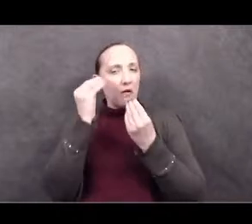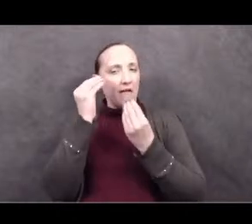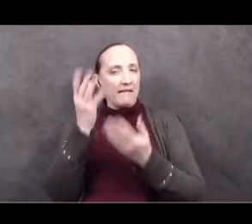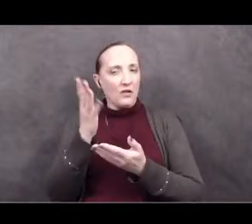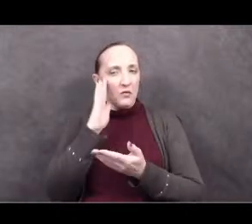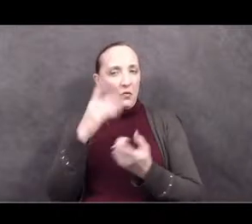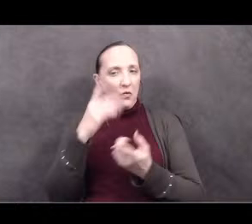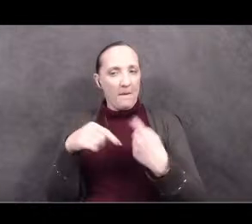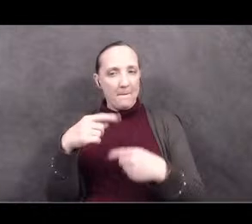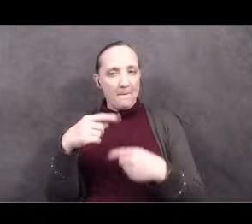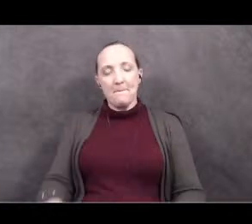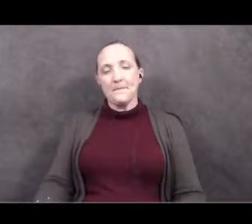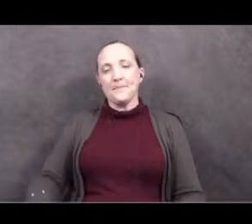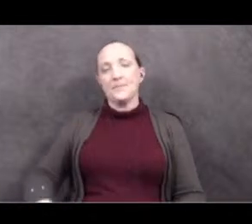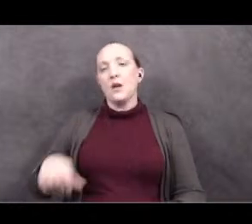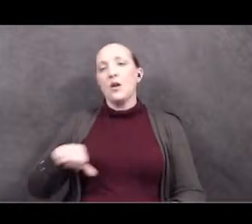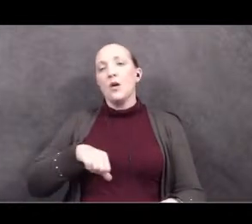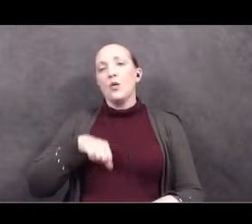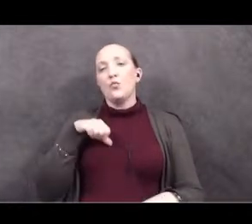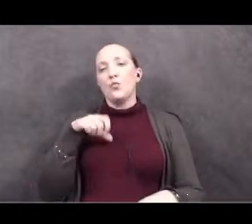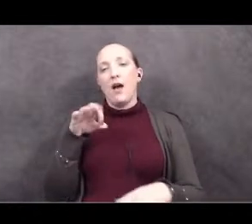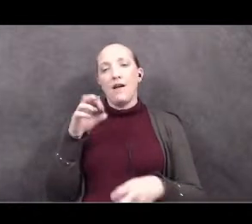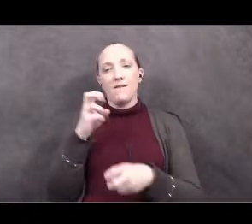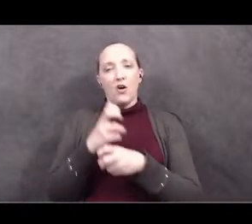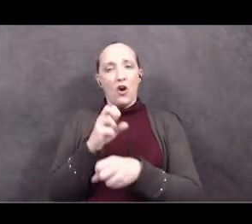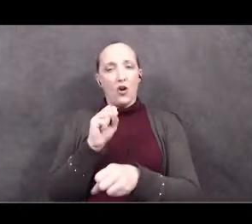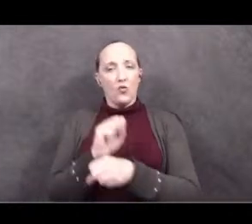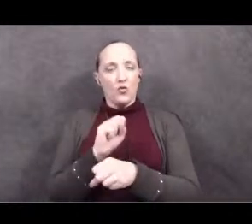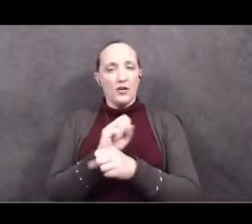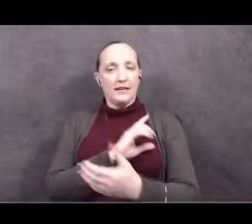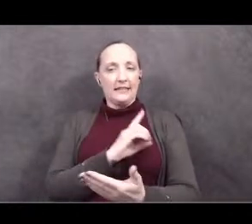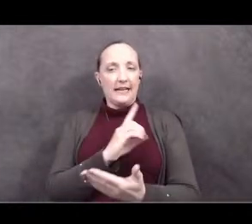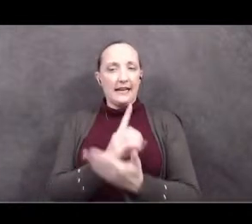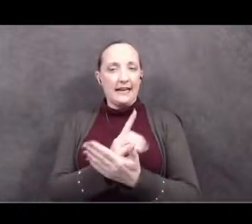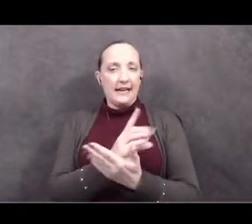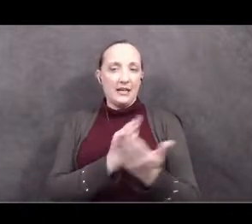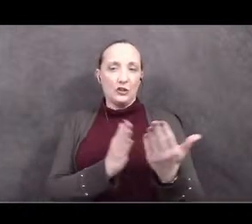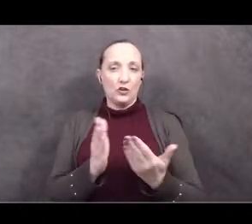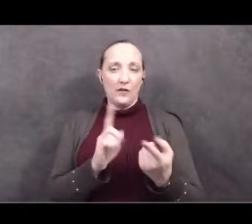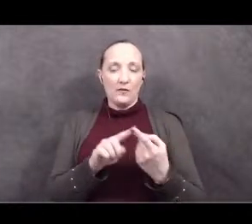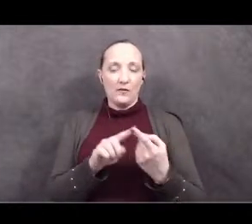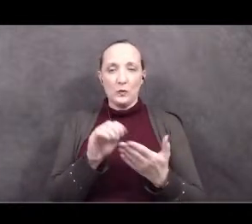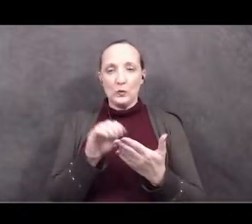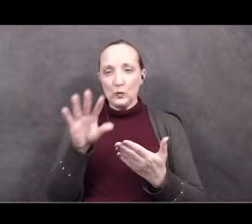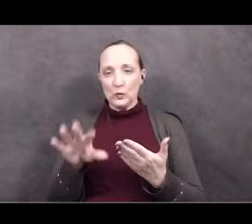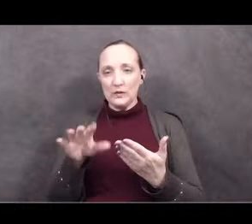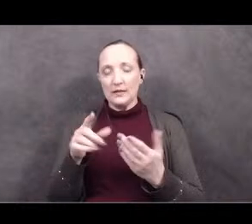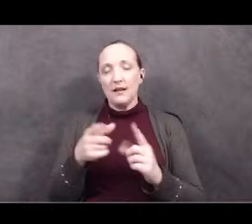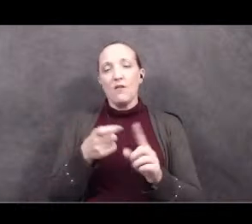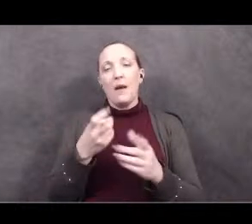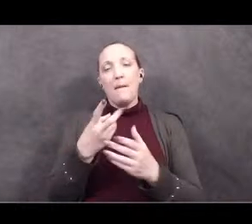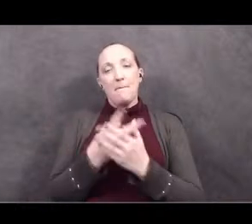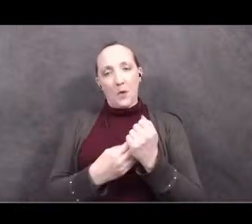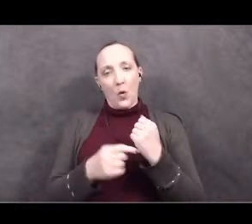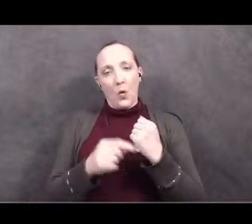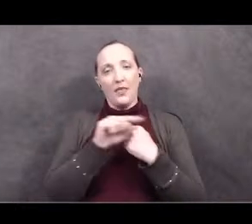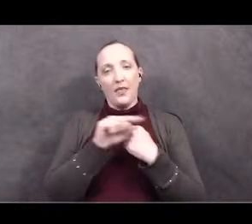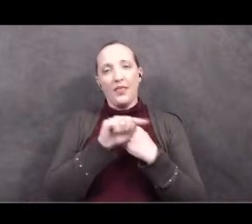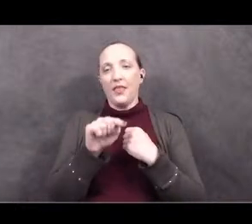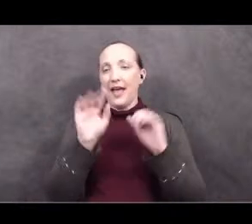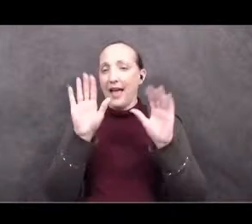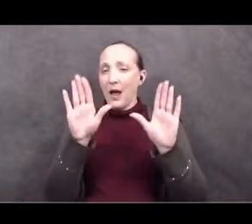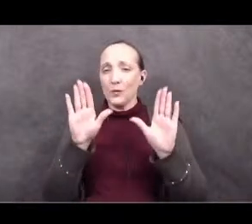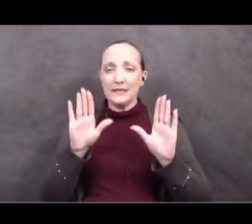we're so proud of the hard work dedication and the service uh to the students from uh both these outstanding